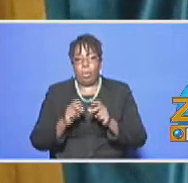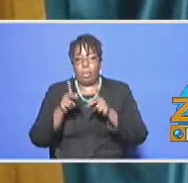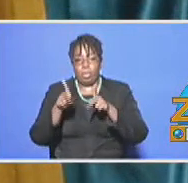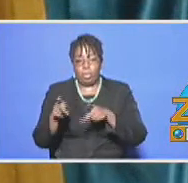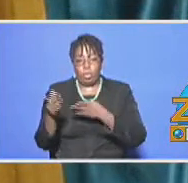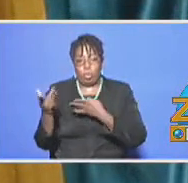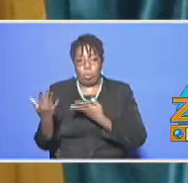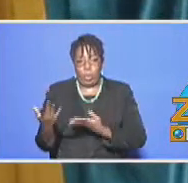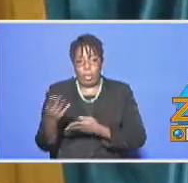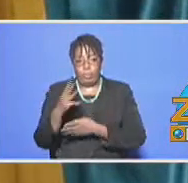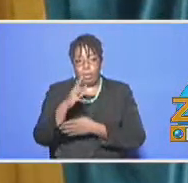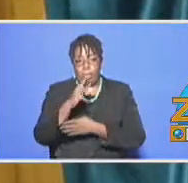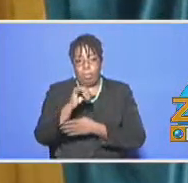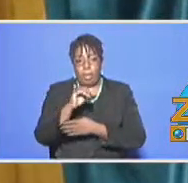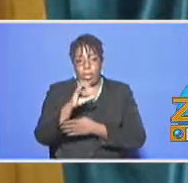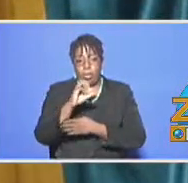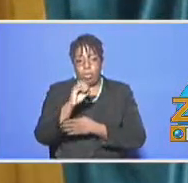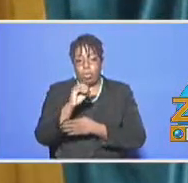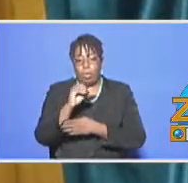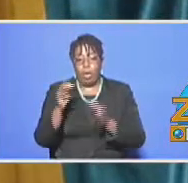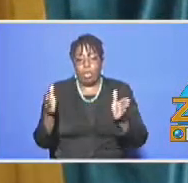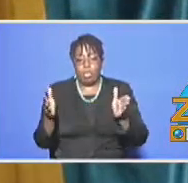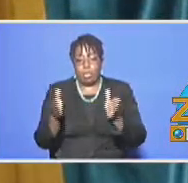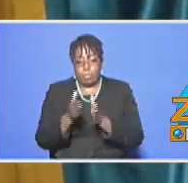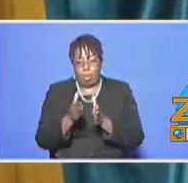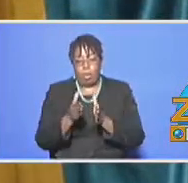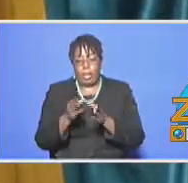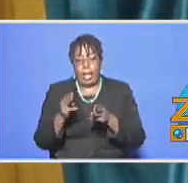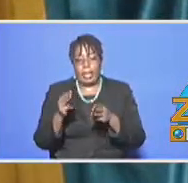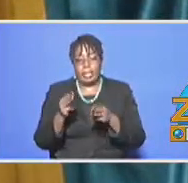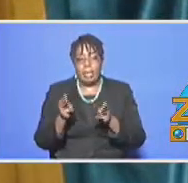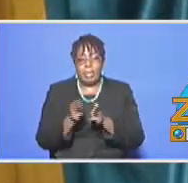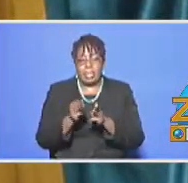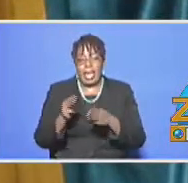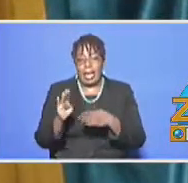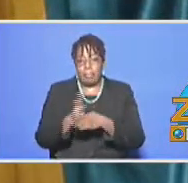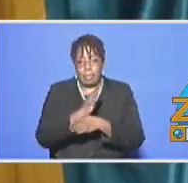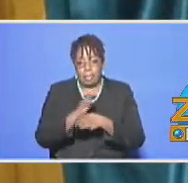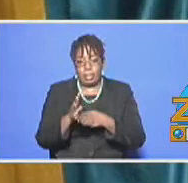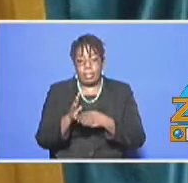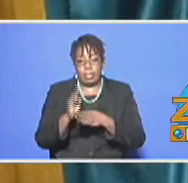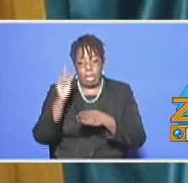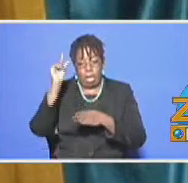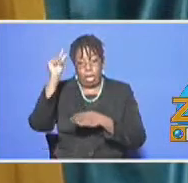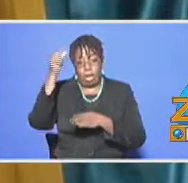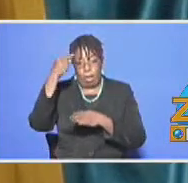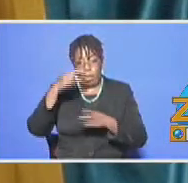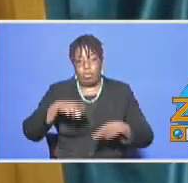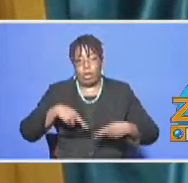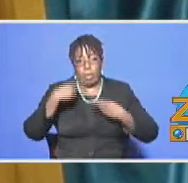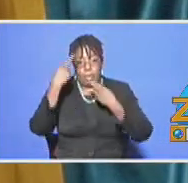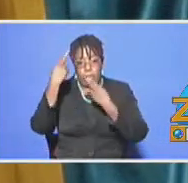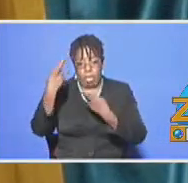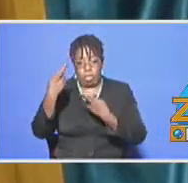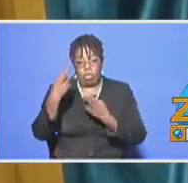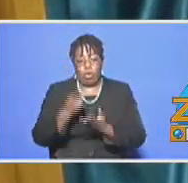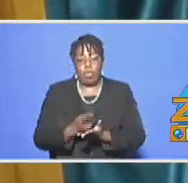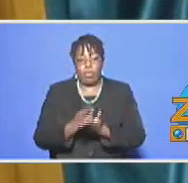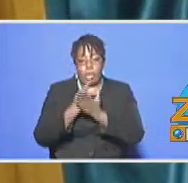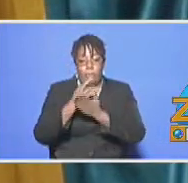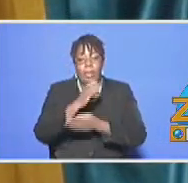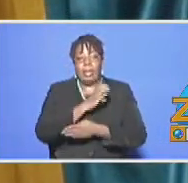awaits the micro, small, and medium enterprises. The government's heeded the recommendation of the Economic Recovery Committee,